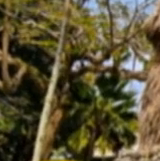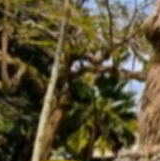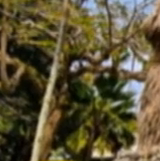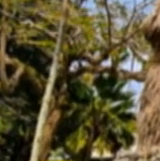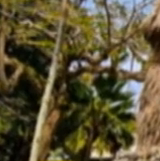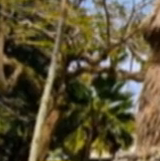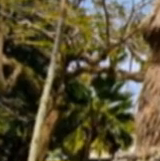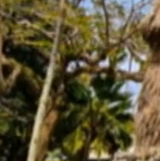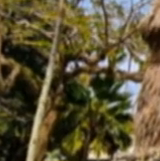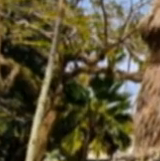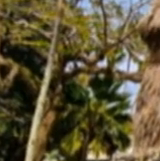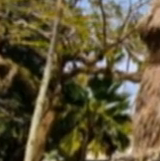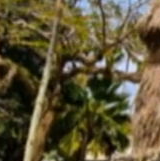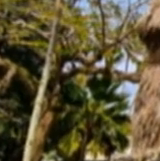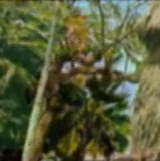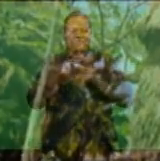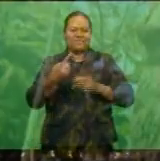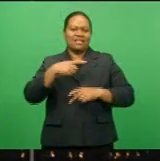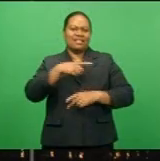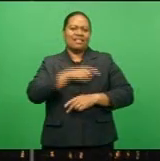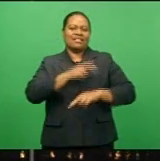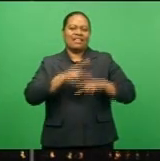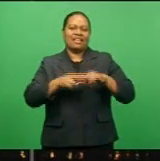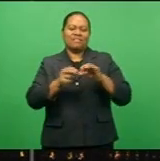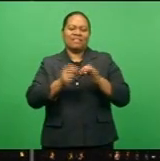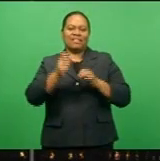sure to send us newsworthy pictures and videos to email